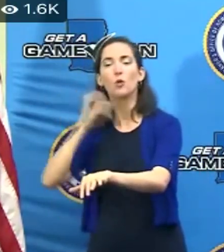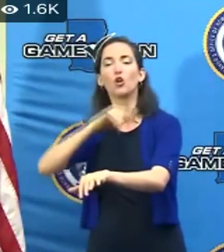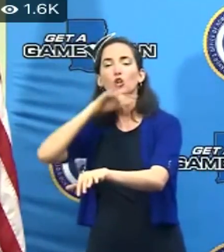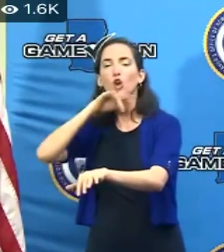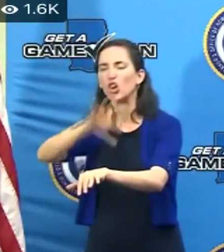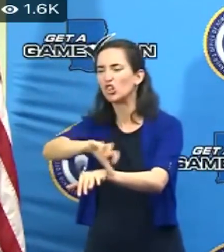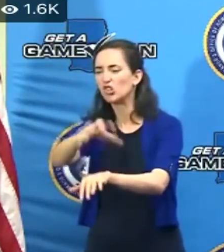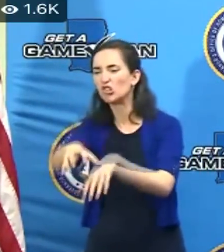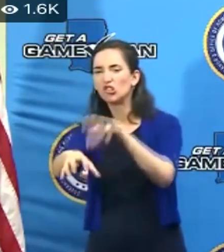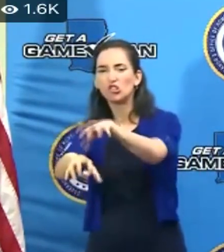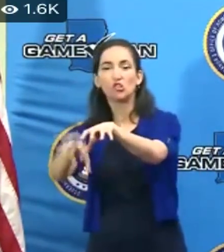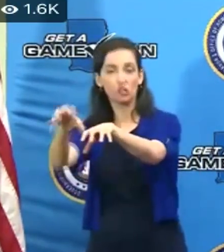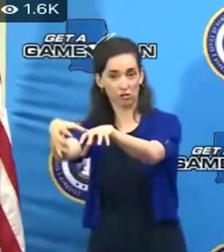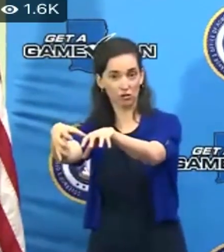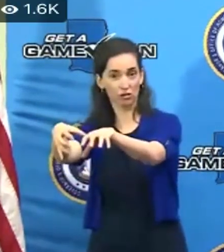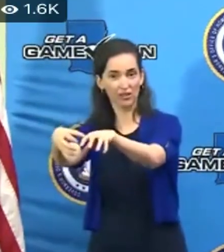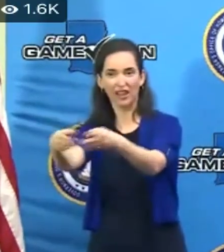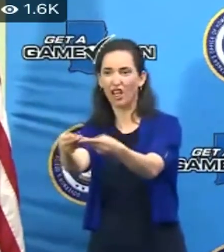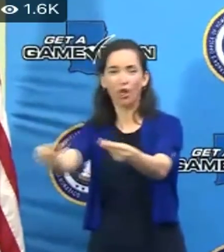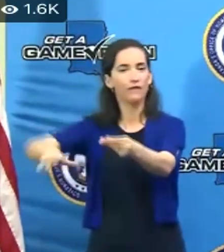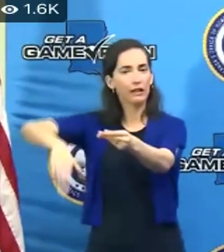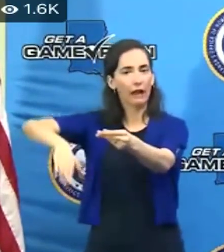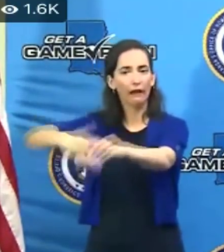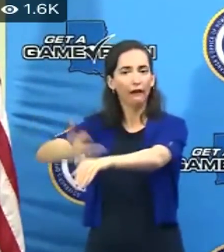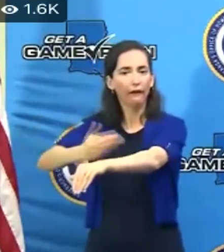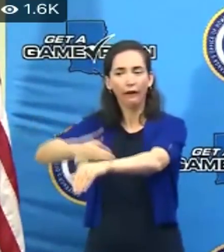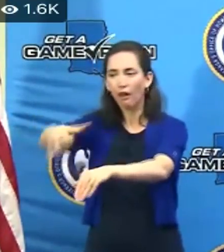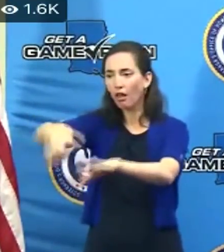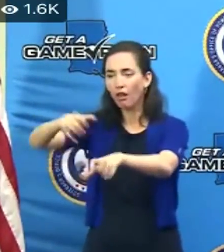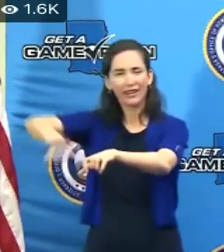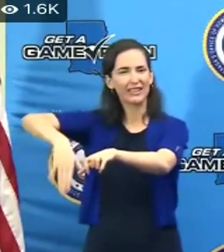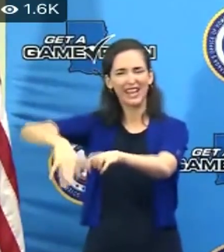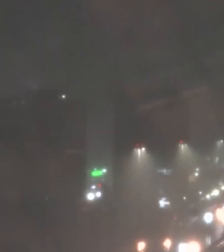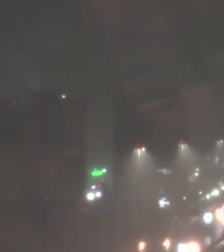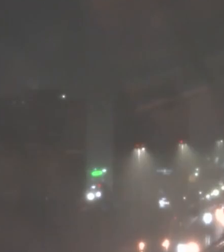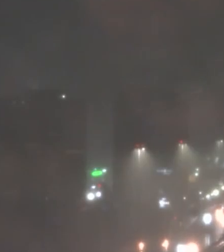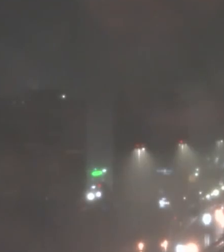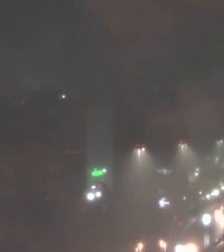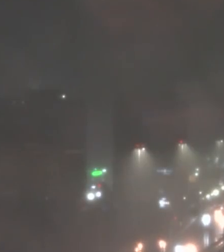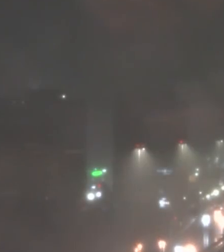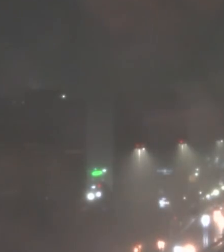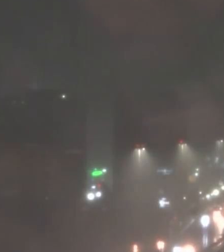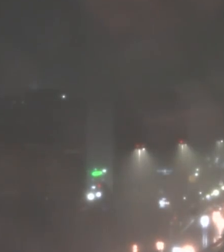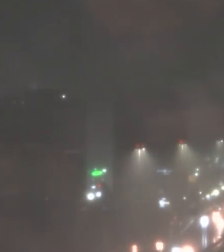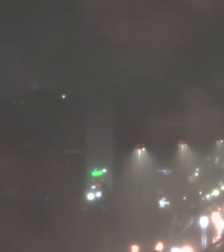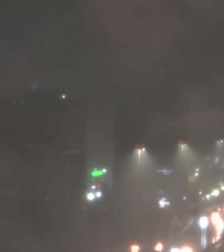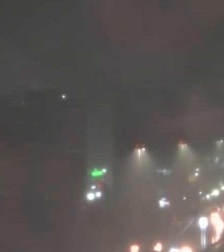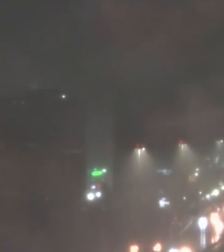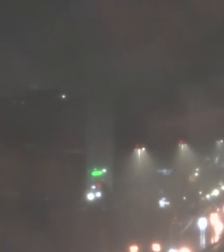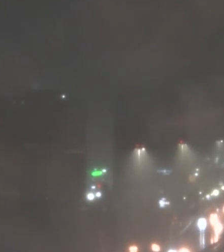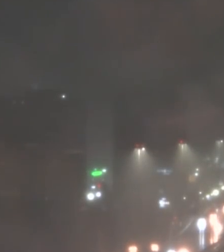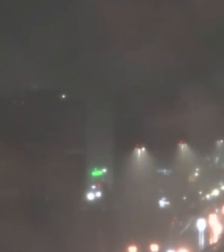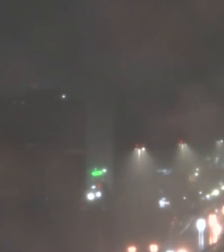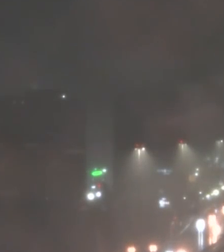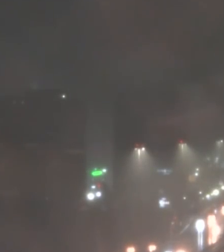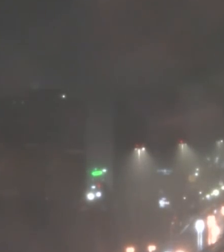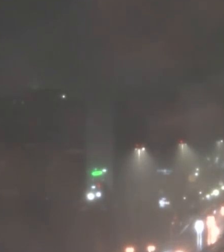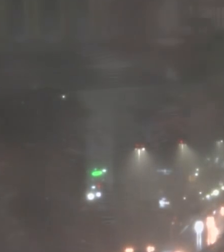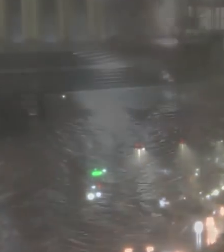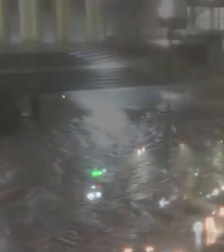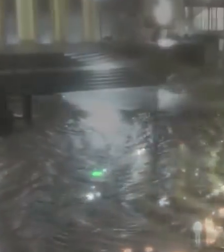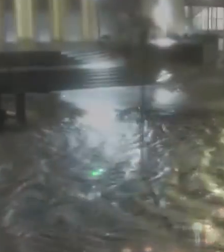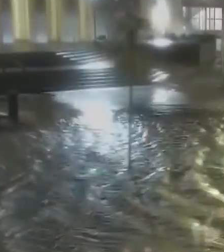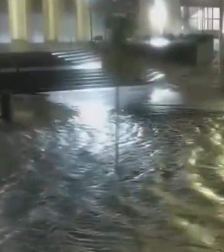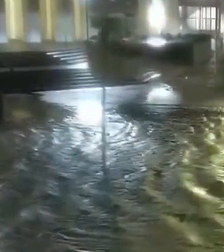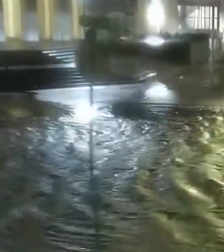from previous storms that hasn't yet been cleaned up. More than 6.5 million people are under flash